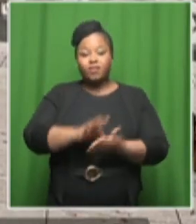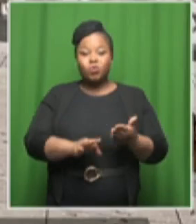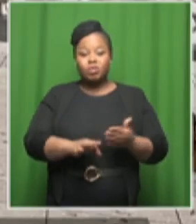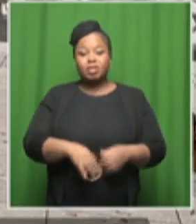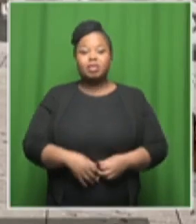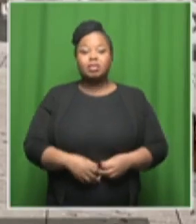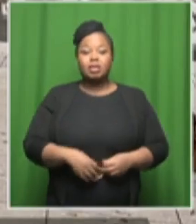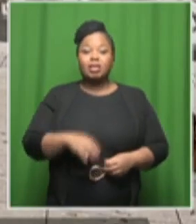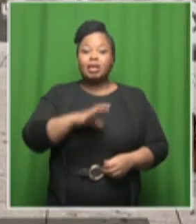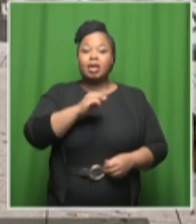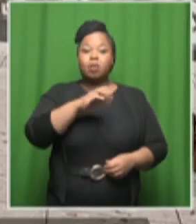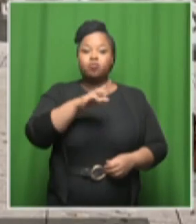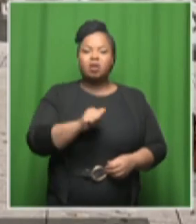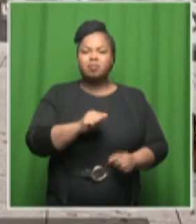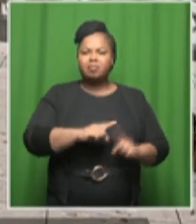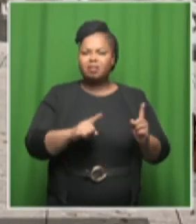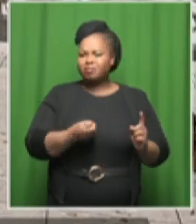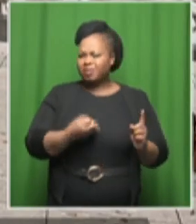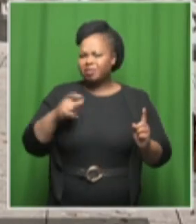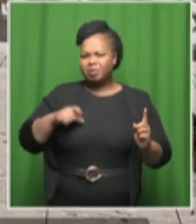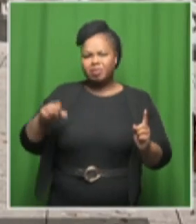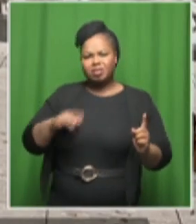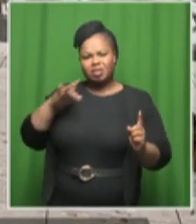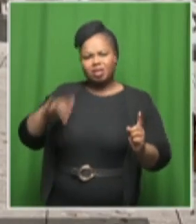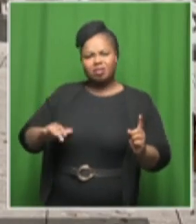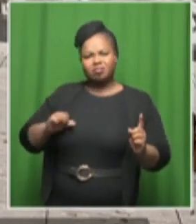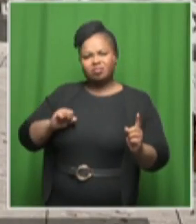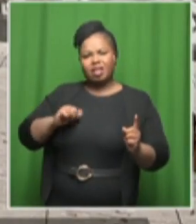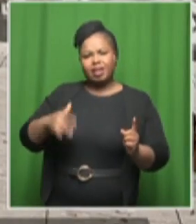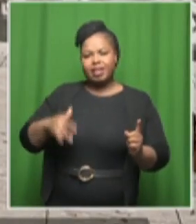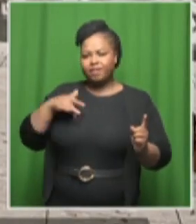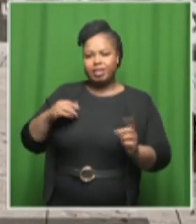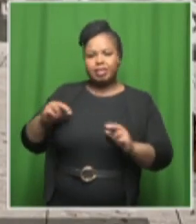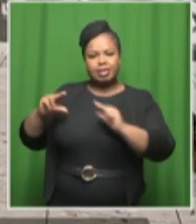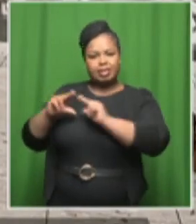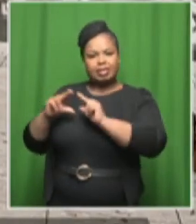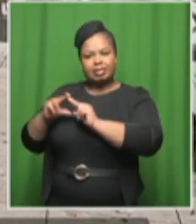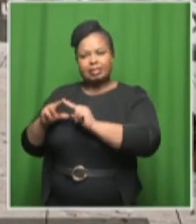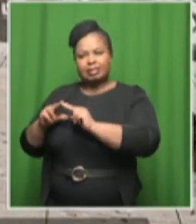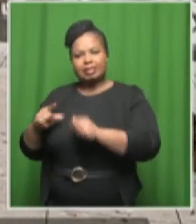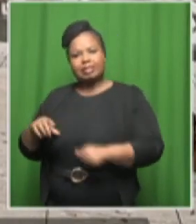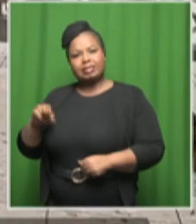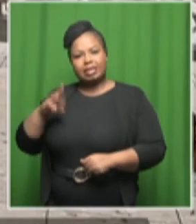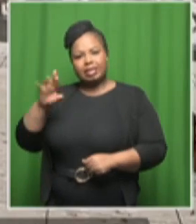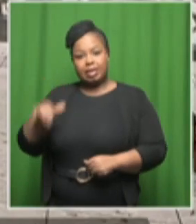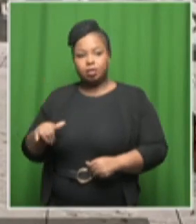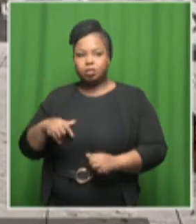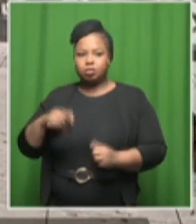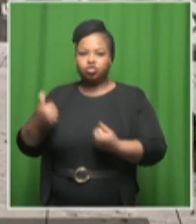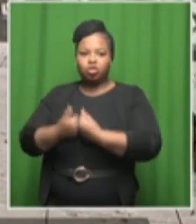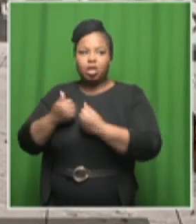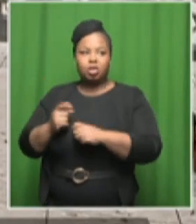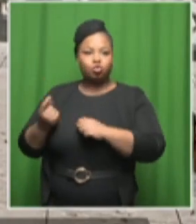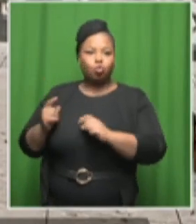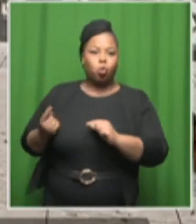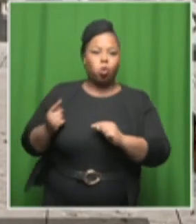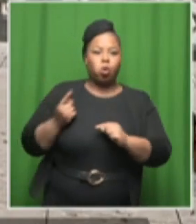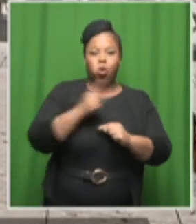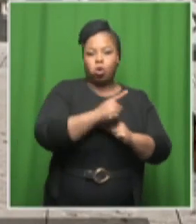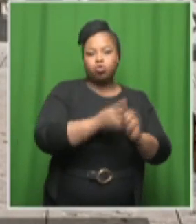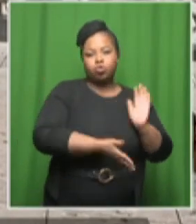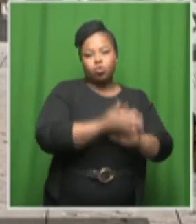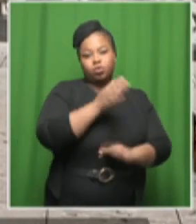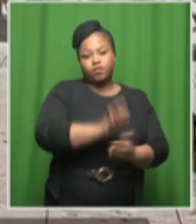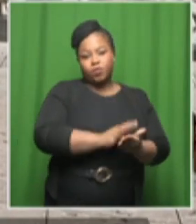in Canberra, but many South Africans live in Perth or Sydney, they might face a bit more of a challenge in actually getting to